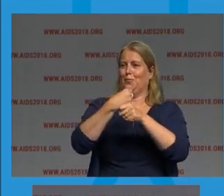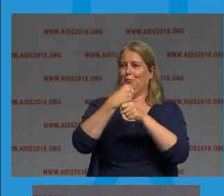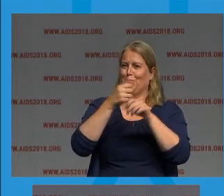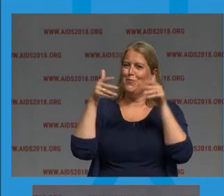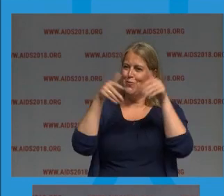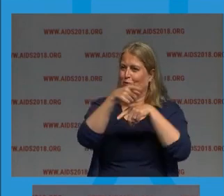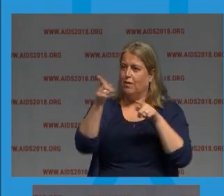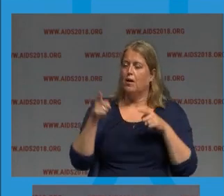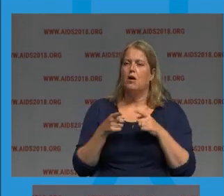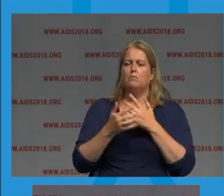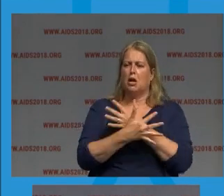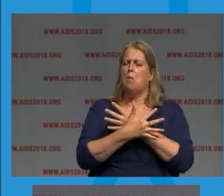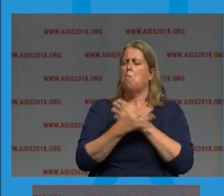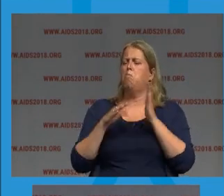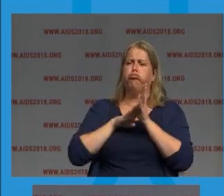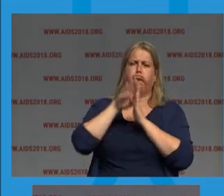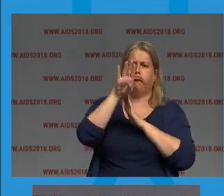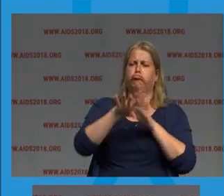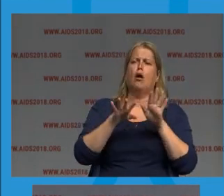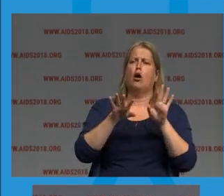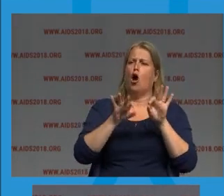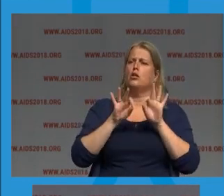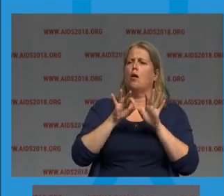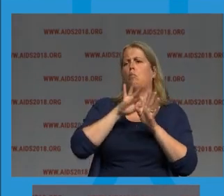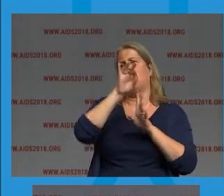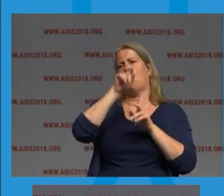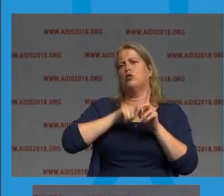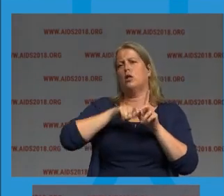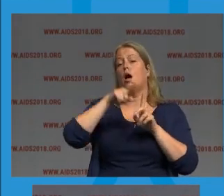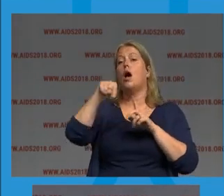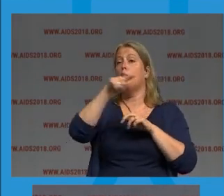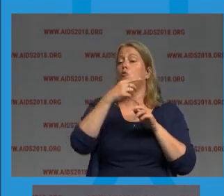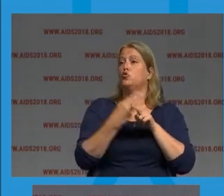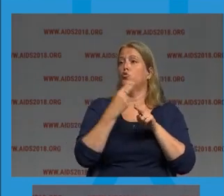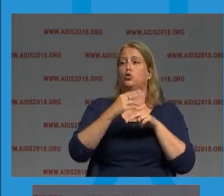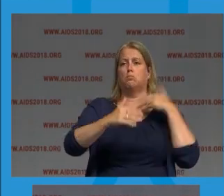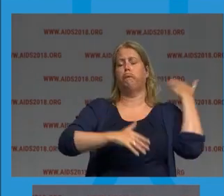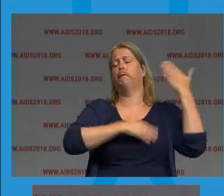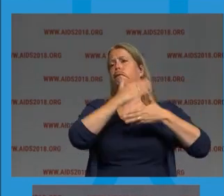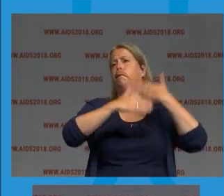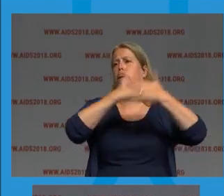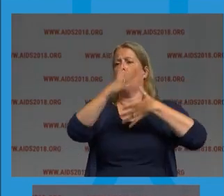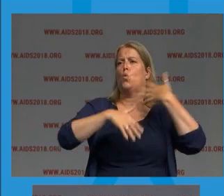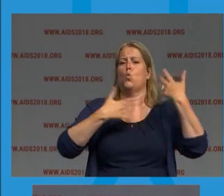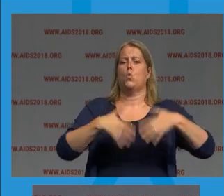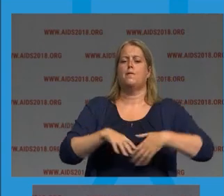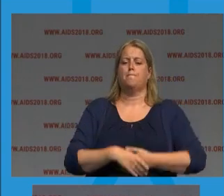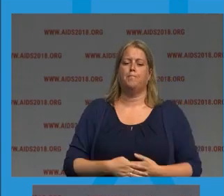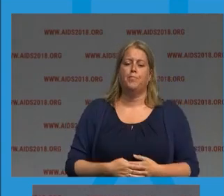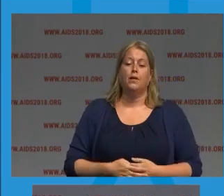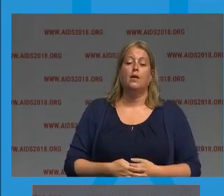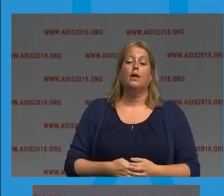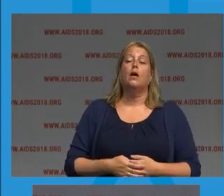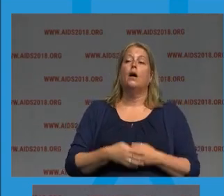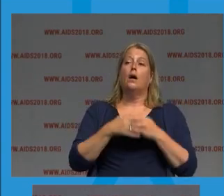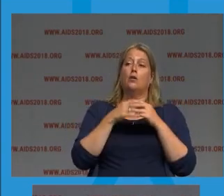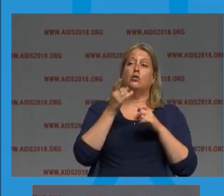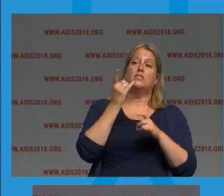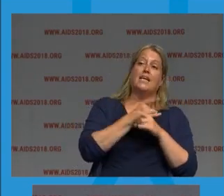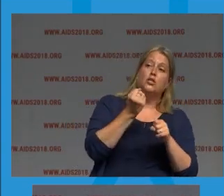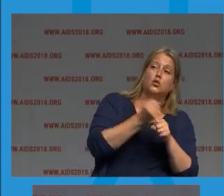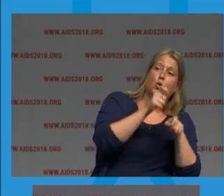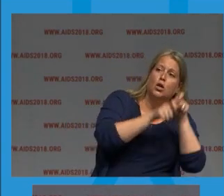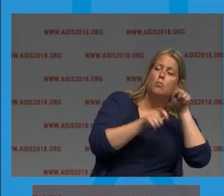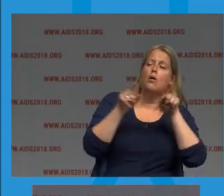use from the 80s all the way through to 2016. And that's true both in sex work partnerships as well as in the context of main and